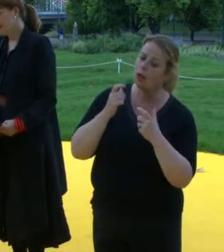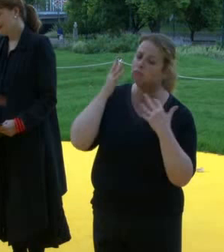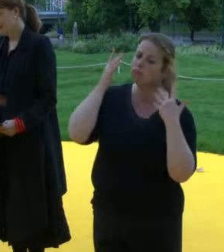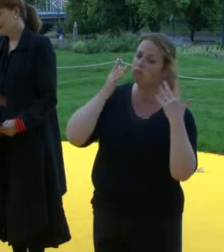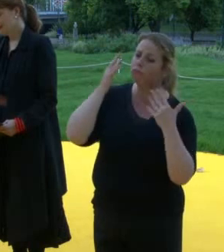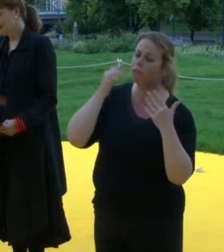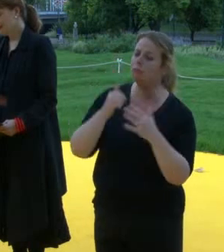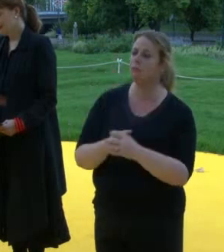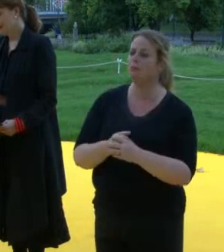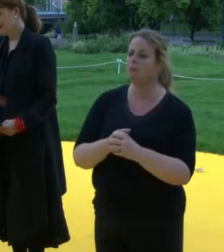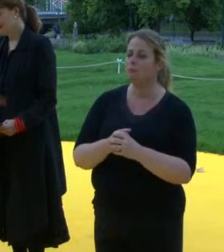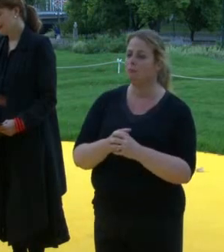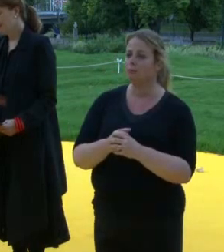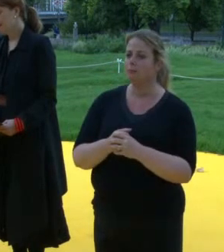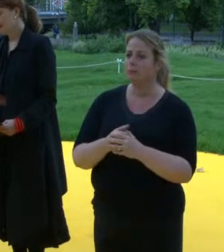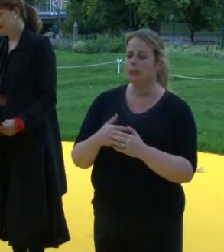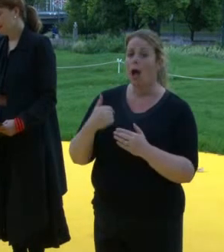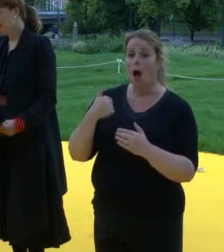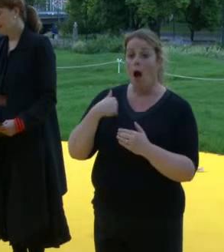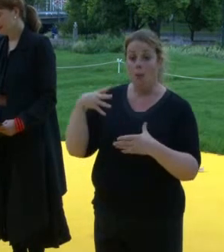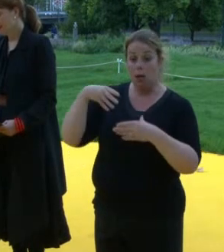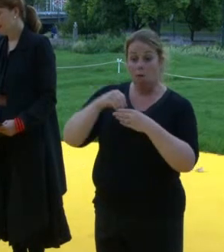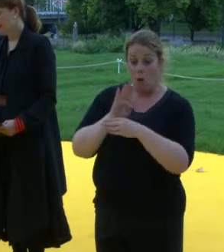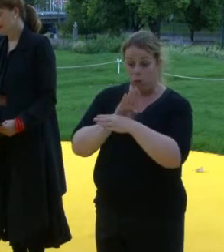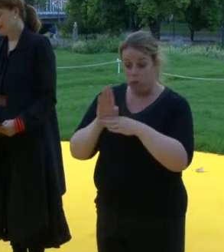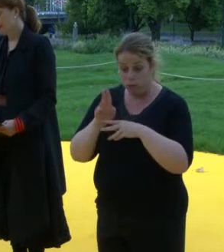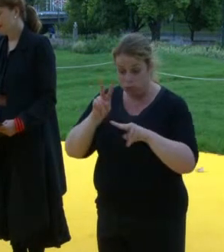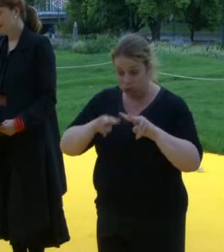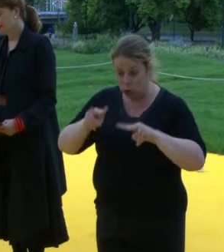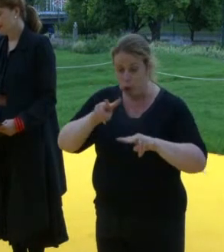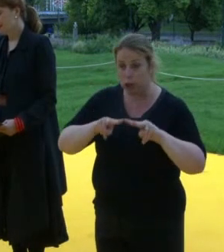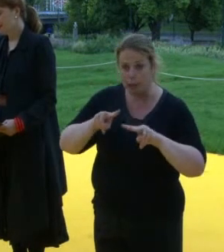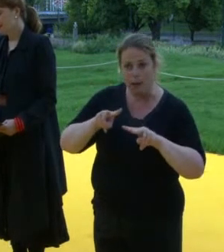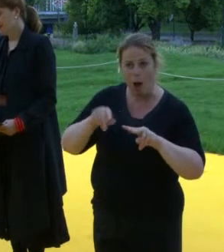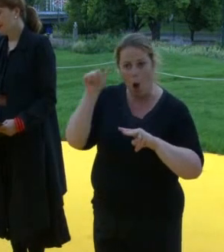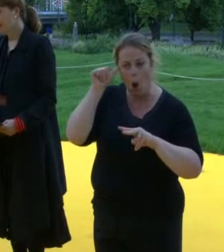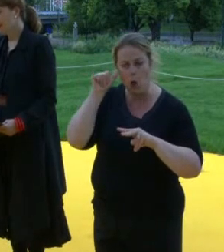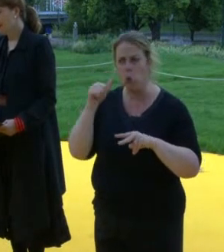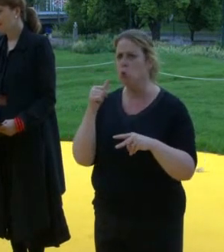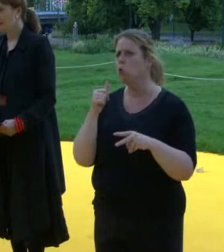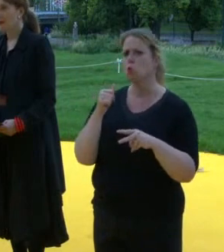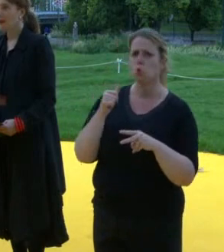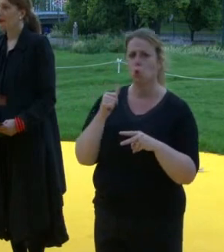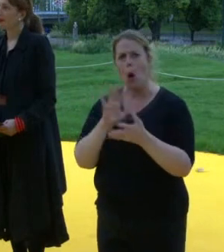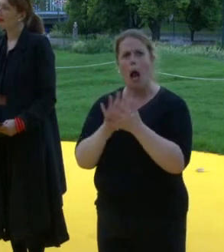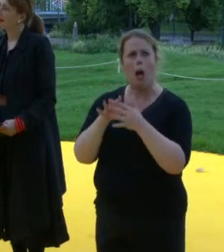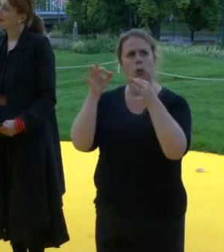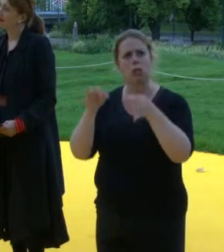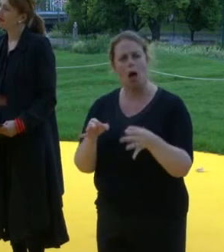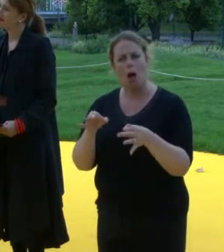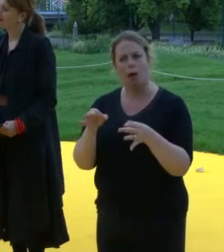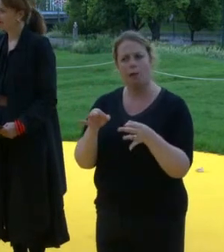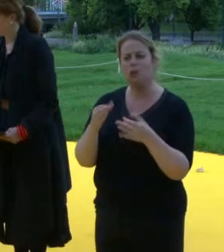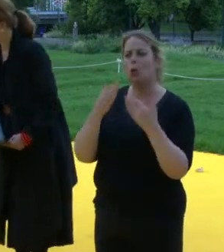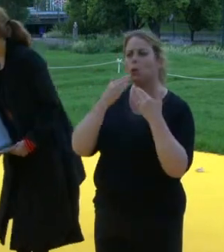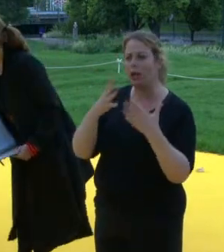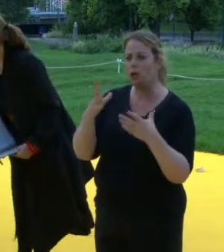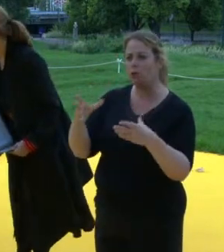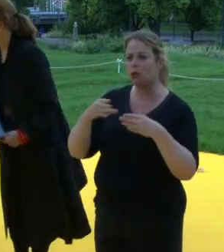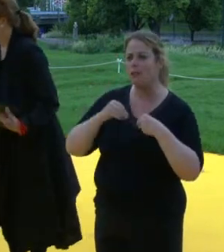Having been one myself, I know of the agony that goes into the final decision. We are all winners for simply getting our stories out. Thank you.